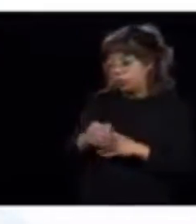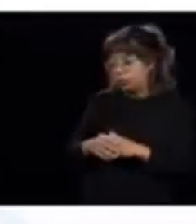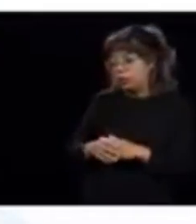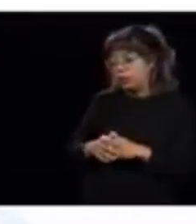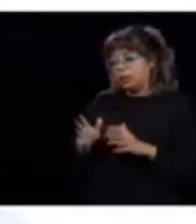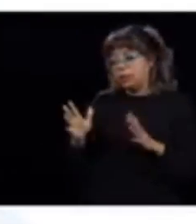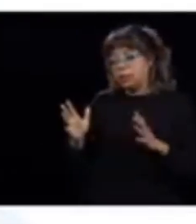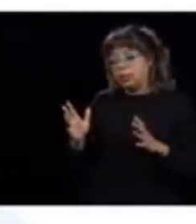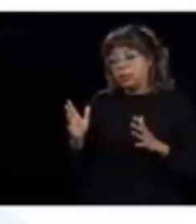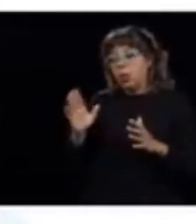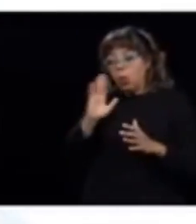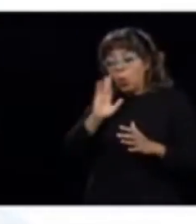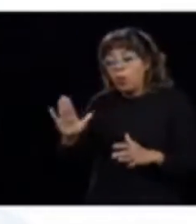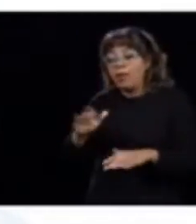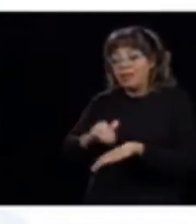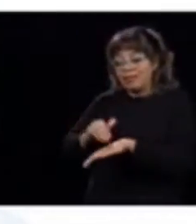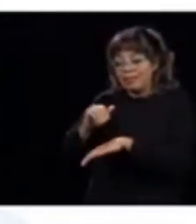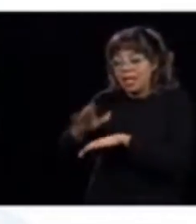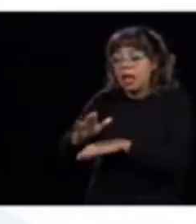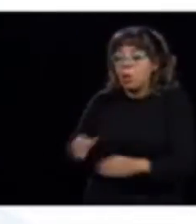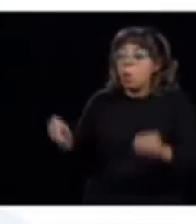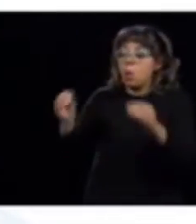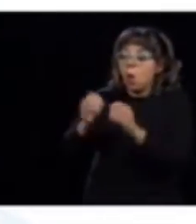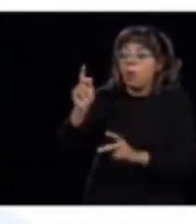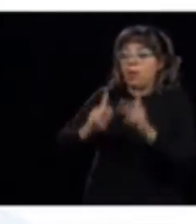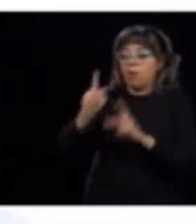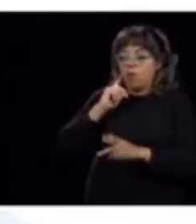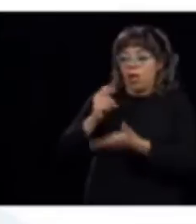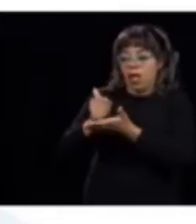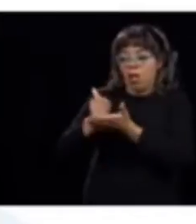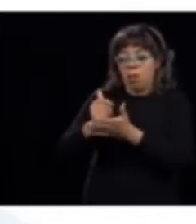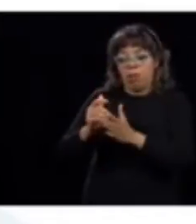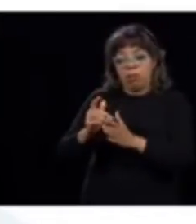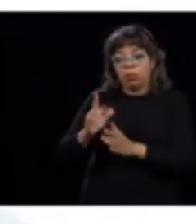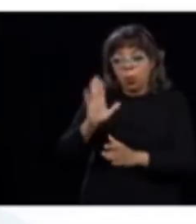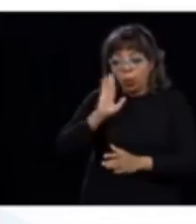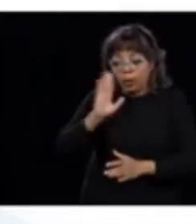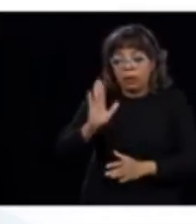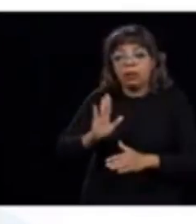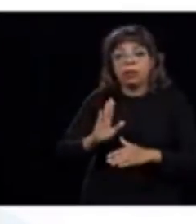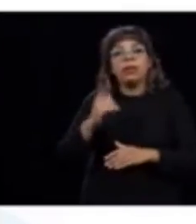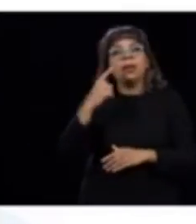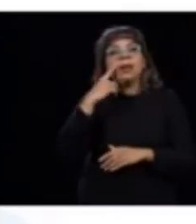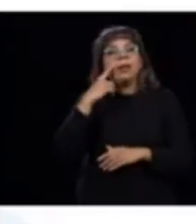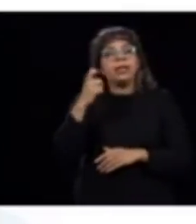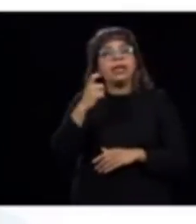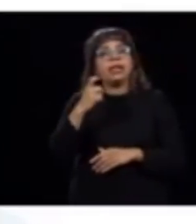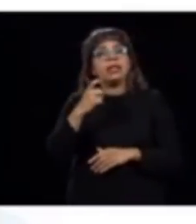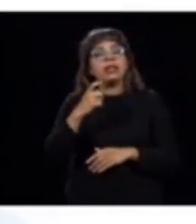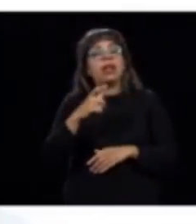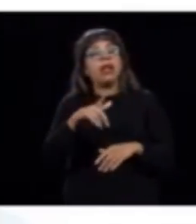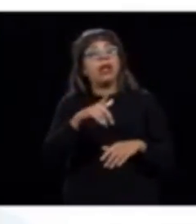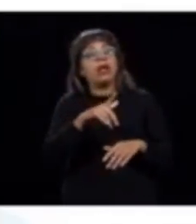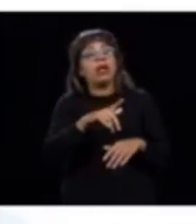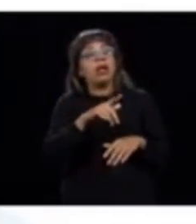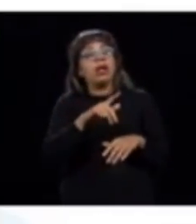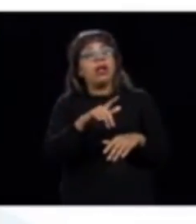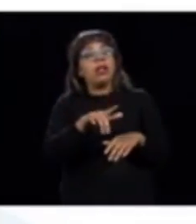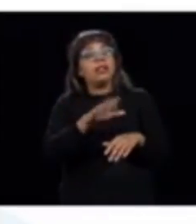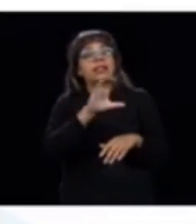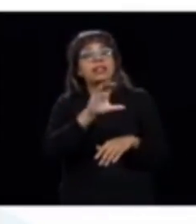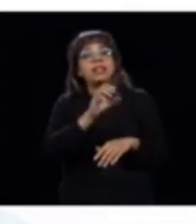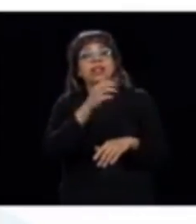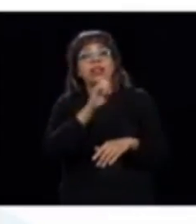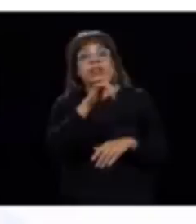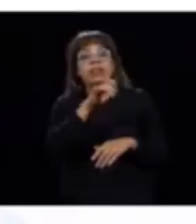are sending more people to help them because in CHSLD in long-term facilities, what's going to be helpful is to have